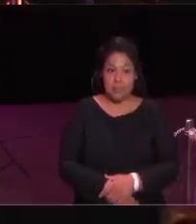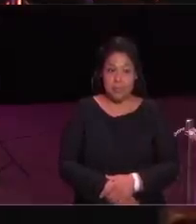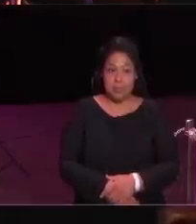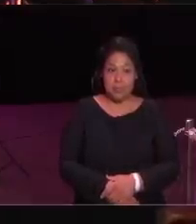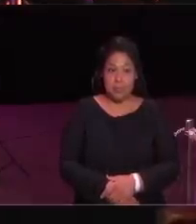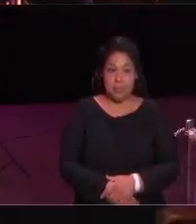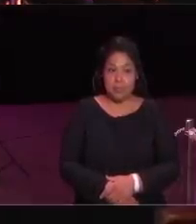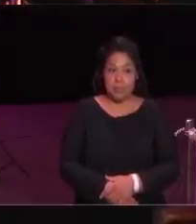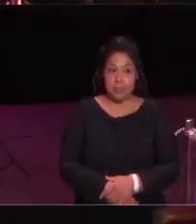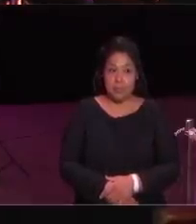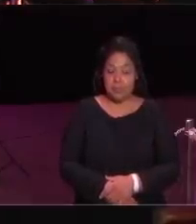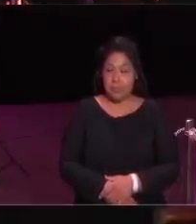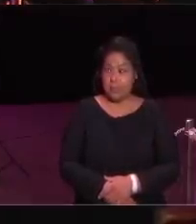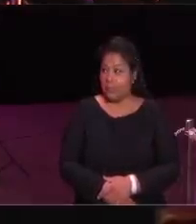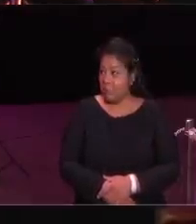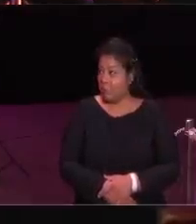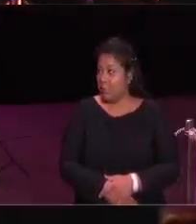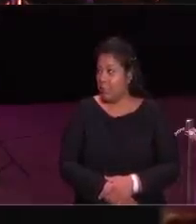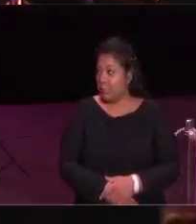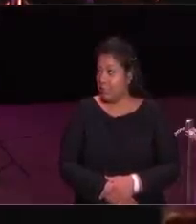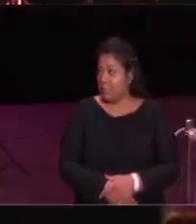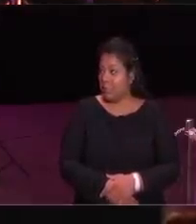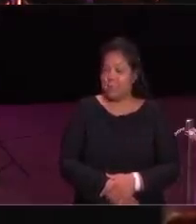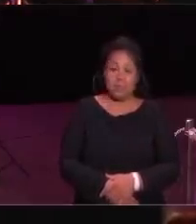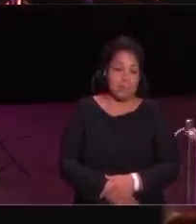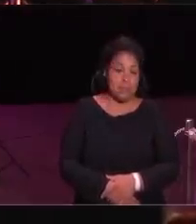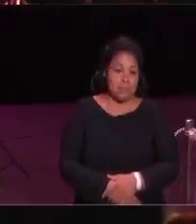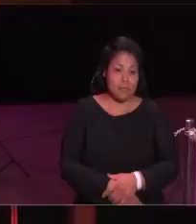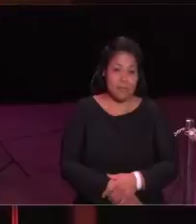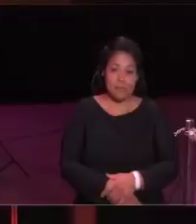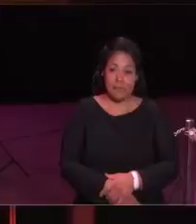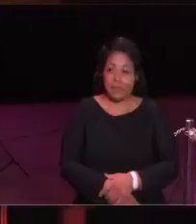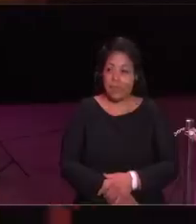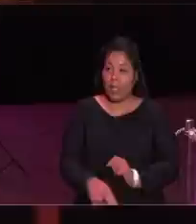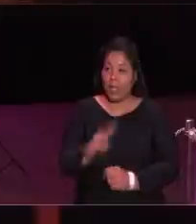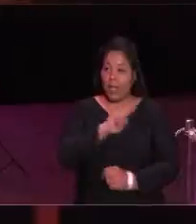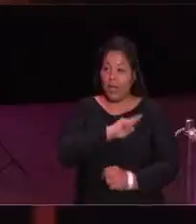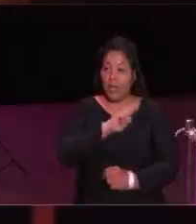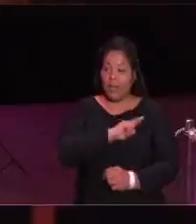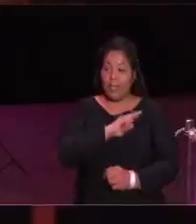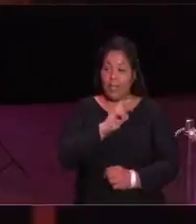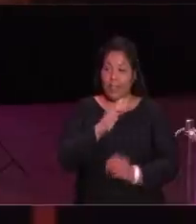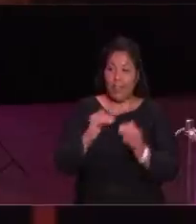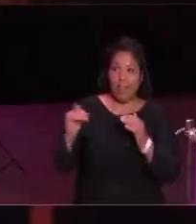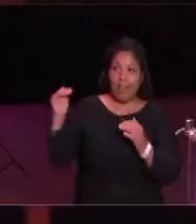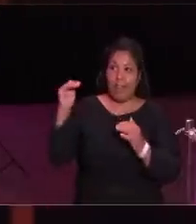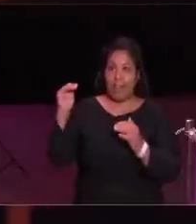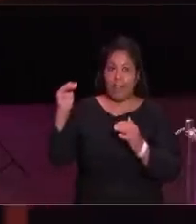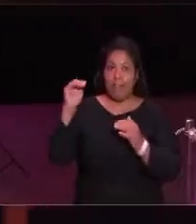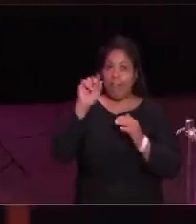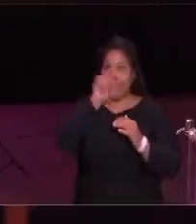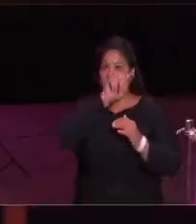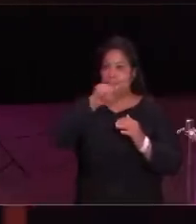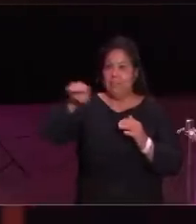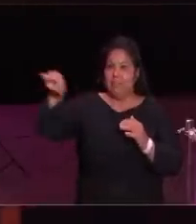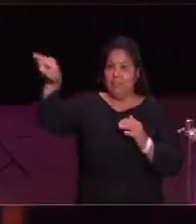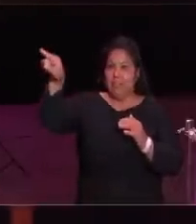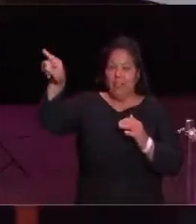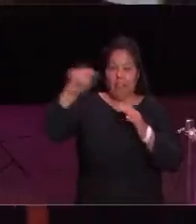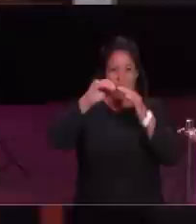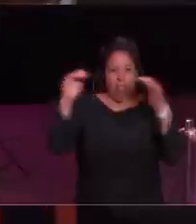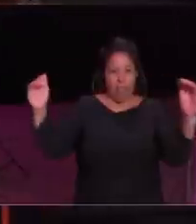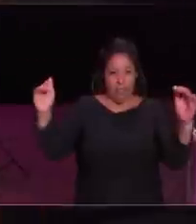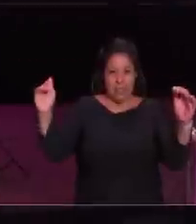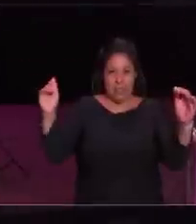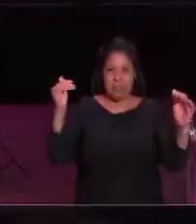There's an usher up in the upper level. Por allí, hermanos, hay ujieres allá arriba para que usted no tenga que bajar. Si usted